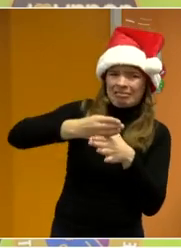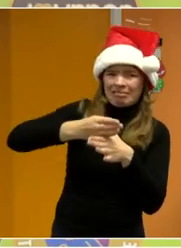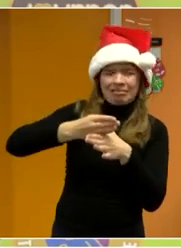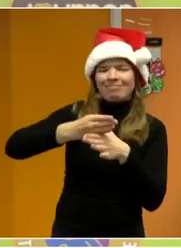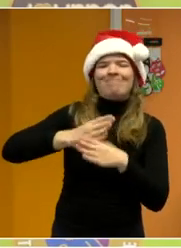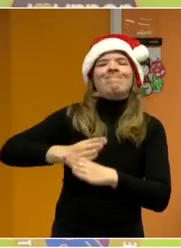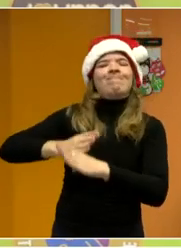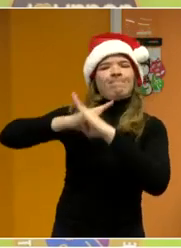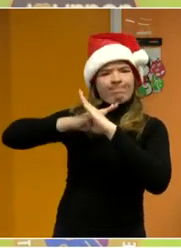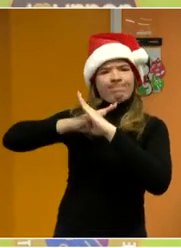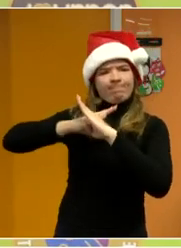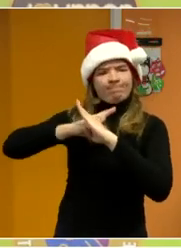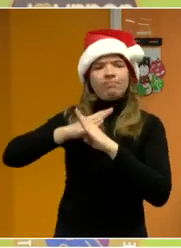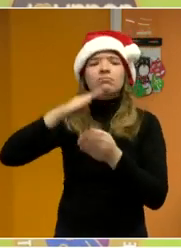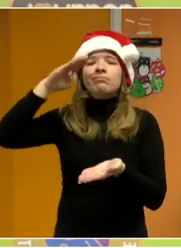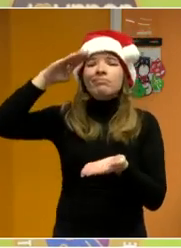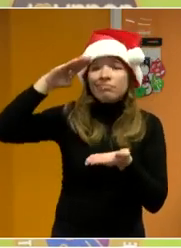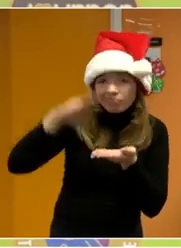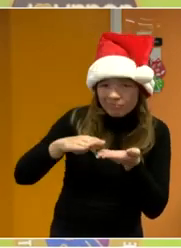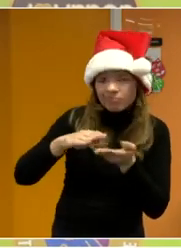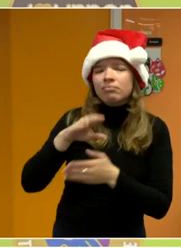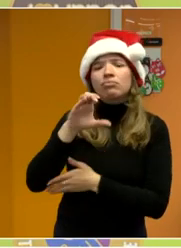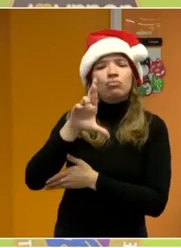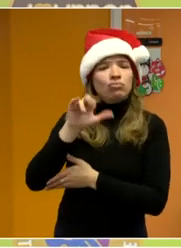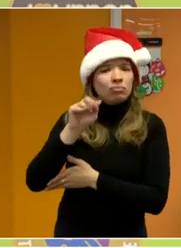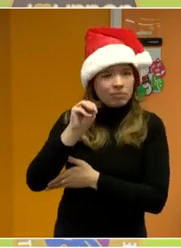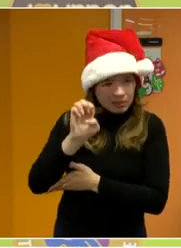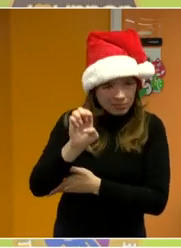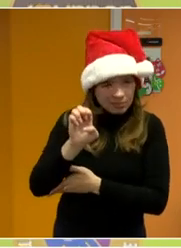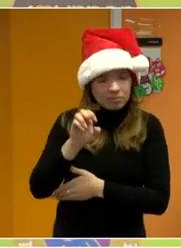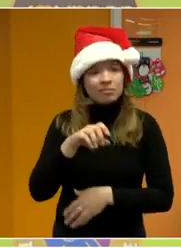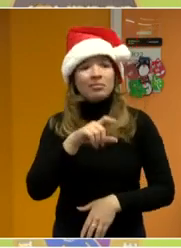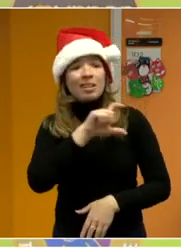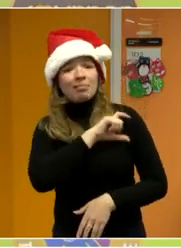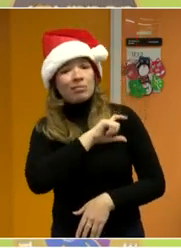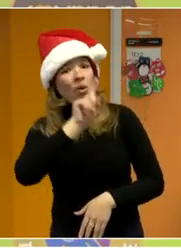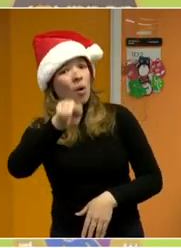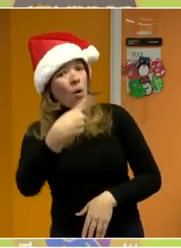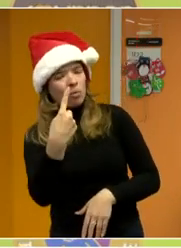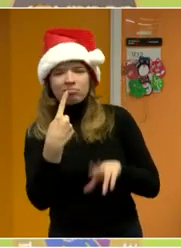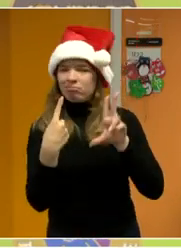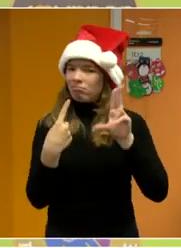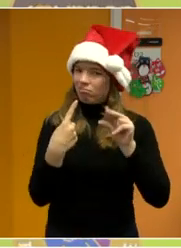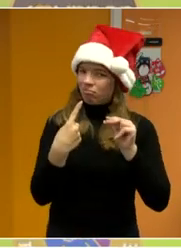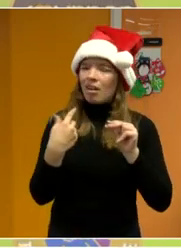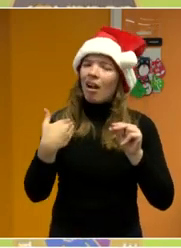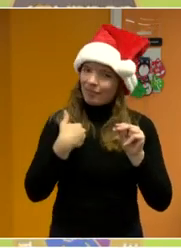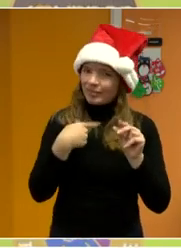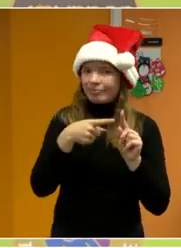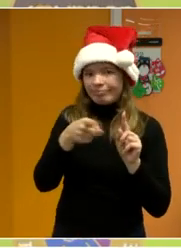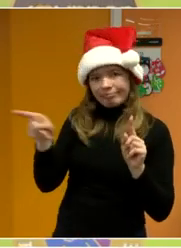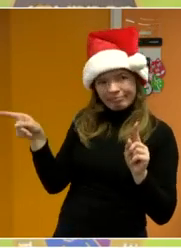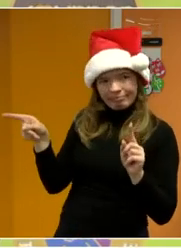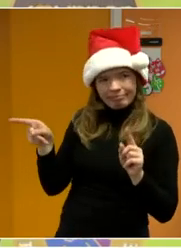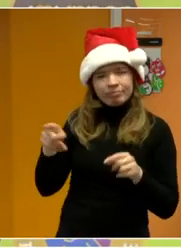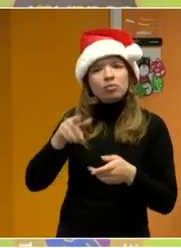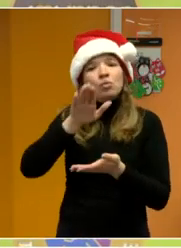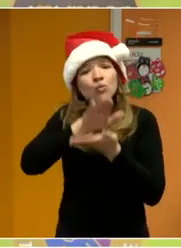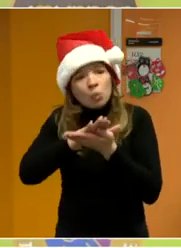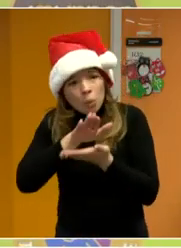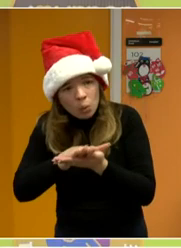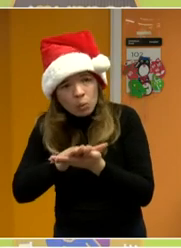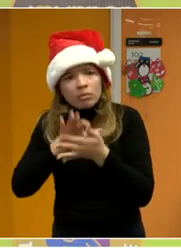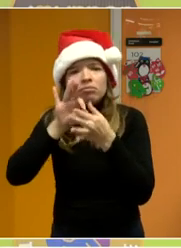crime will not be accomplished through law enforcement alone, the ONES Leadership Academy is a school-based